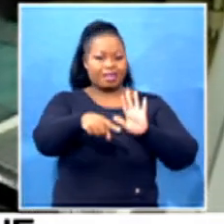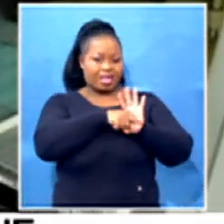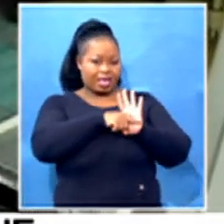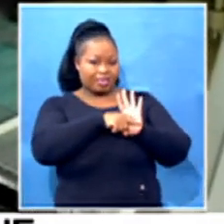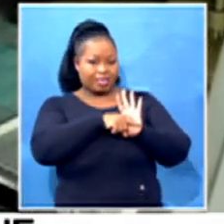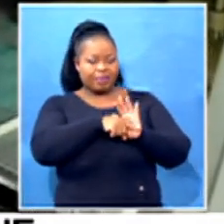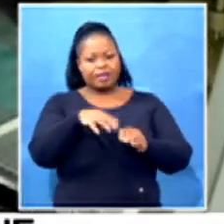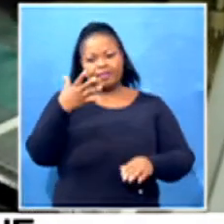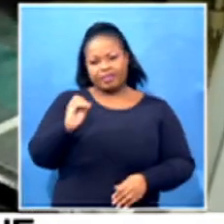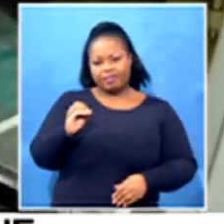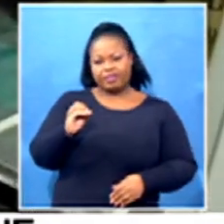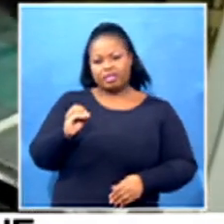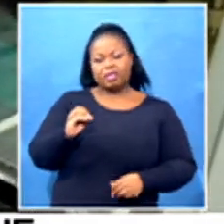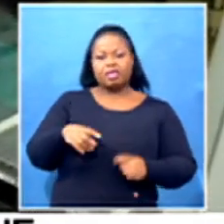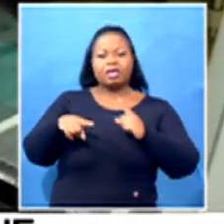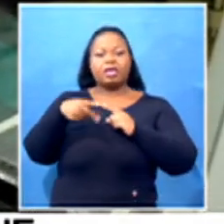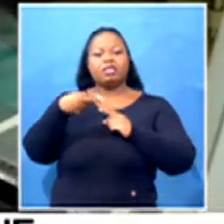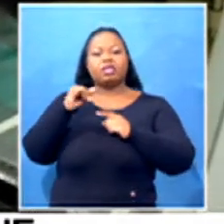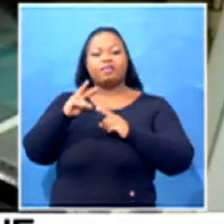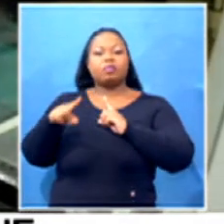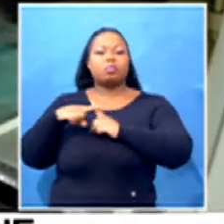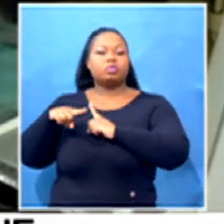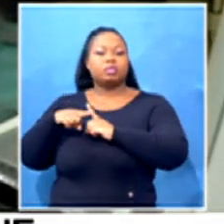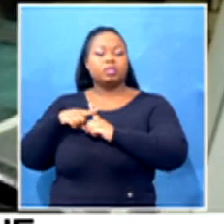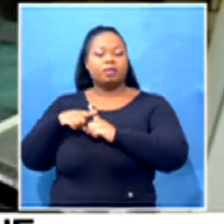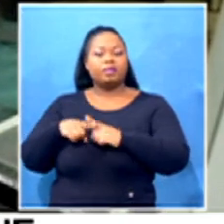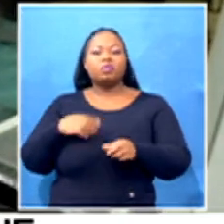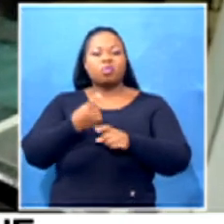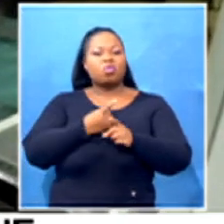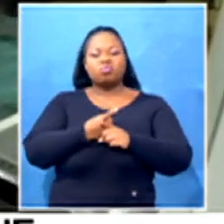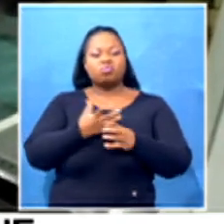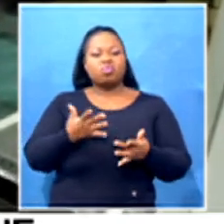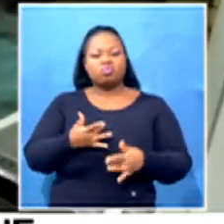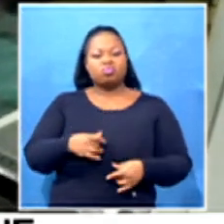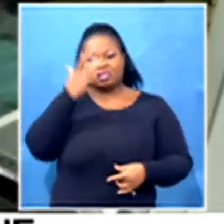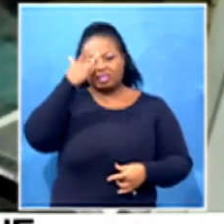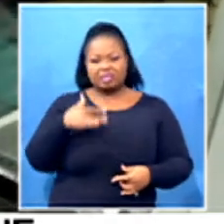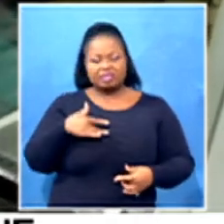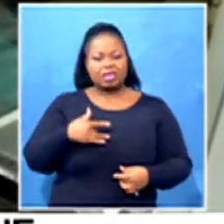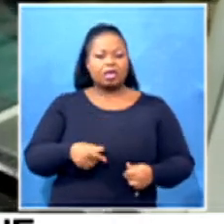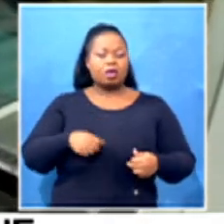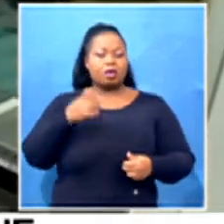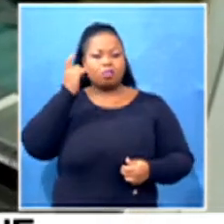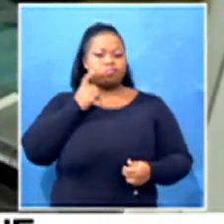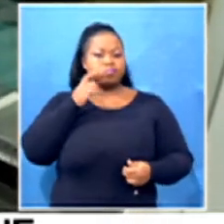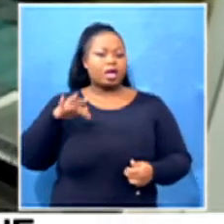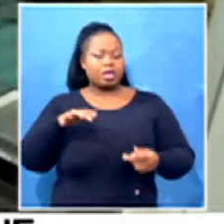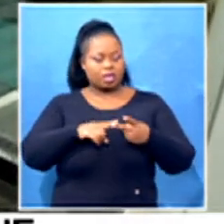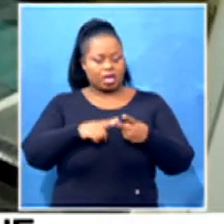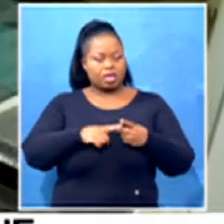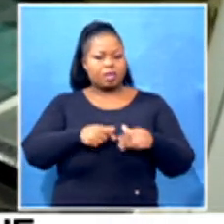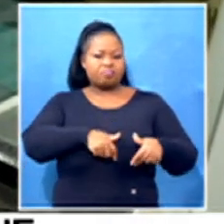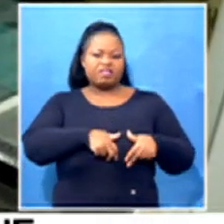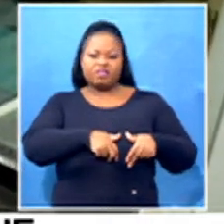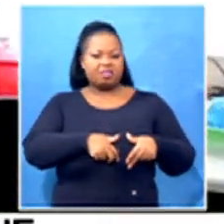and 50 HIV positive. The trial will exclude sick, pregnant and breastfeeding women. Scientists say that